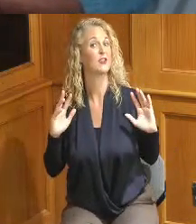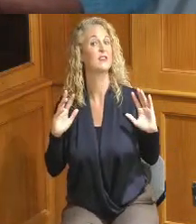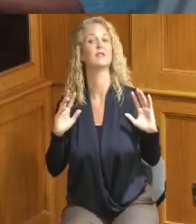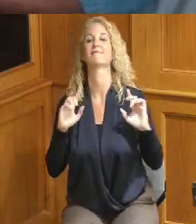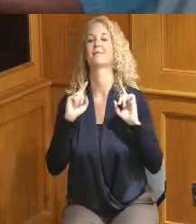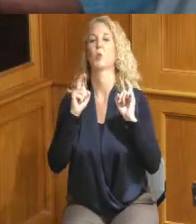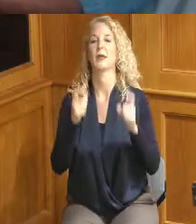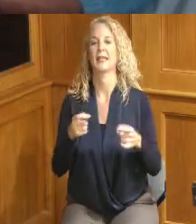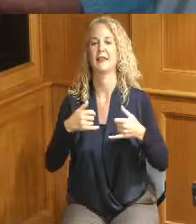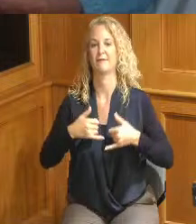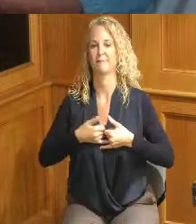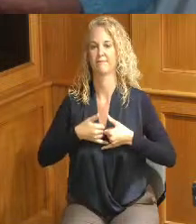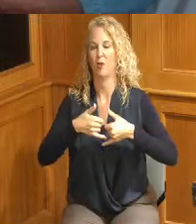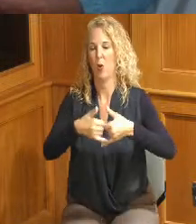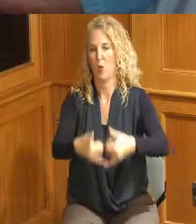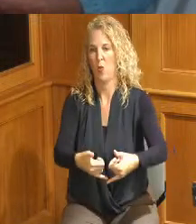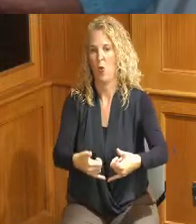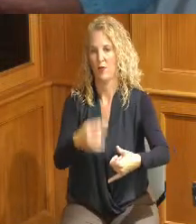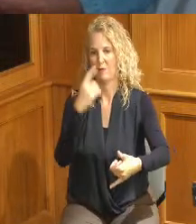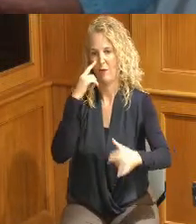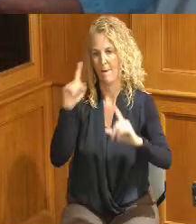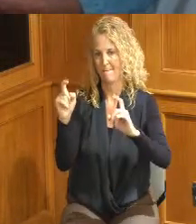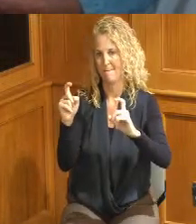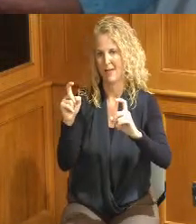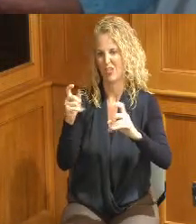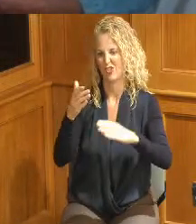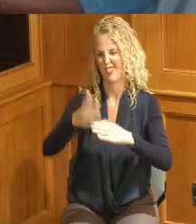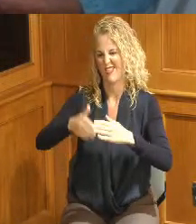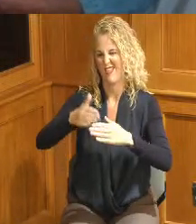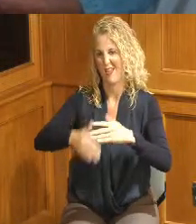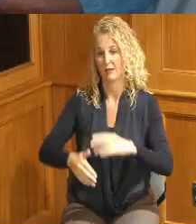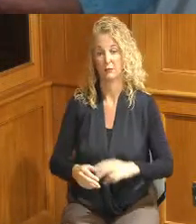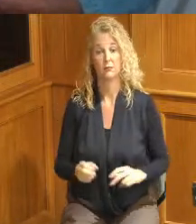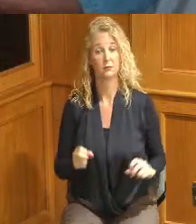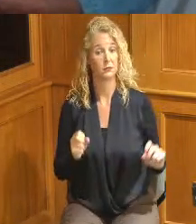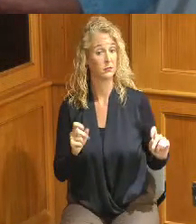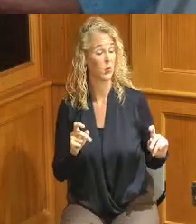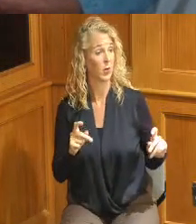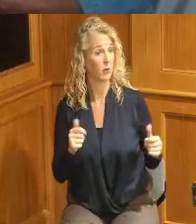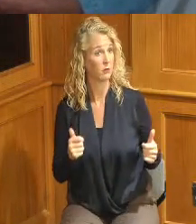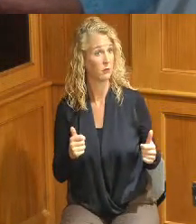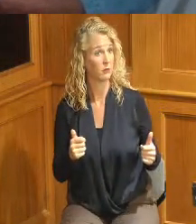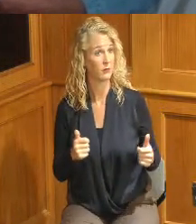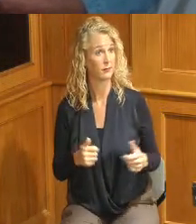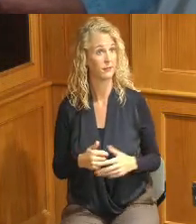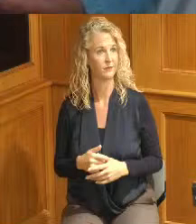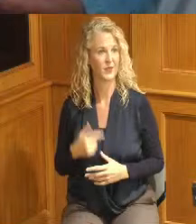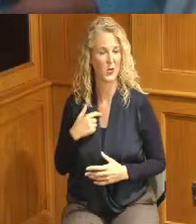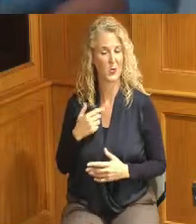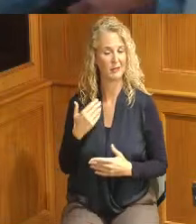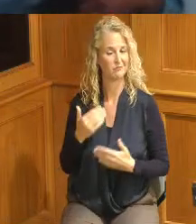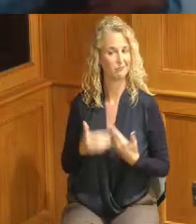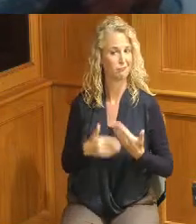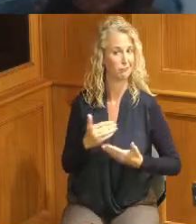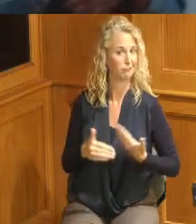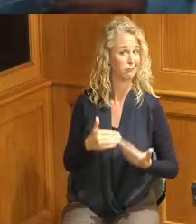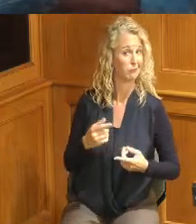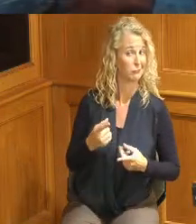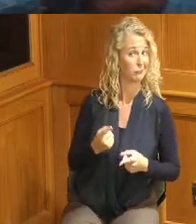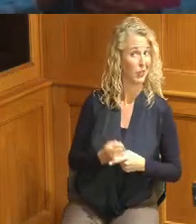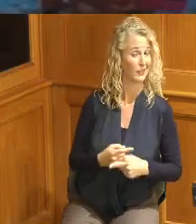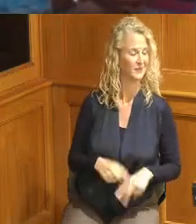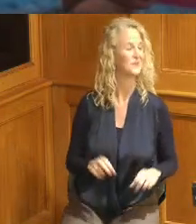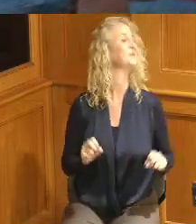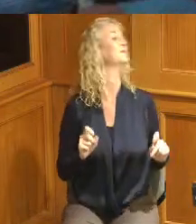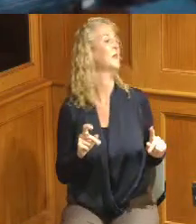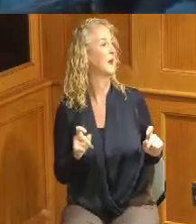them the awards, and we can take the pictures at that time. Okay. So we can keep it moving. Okay. All right? All right. We